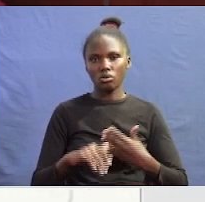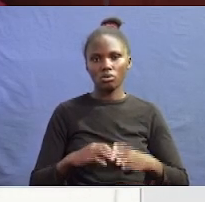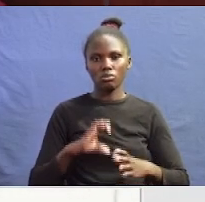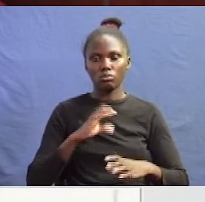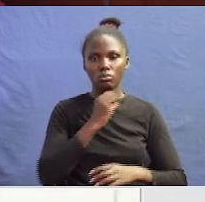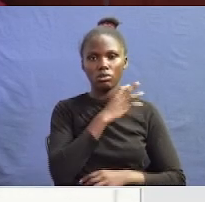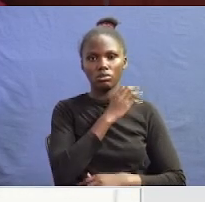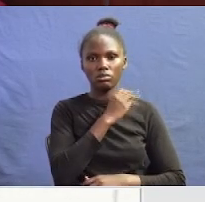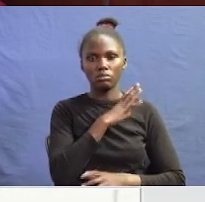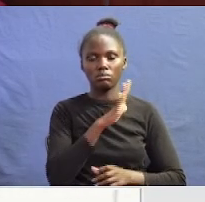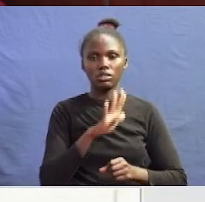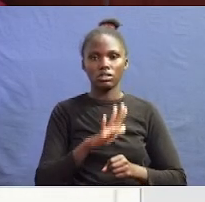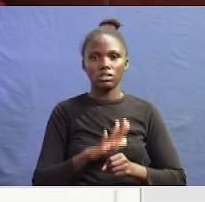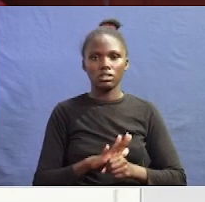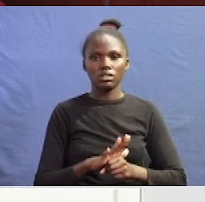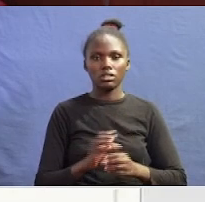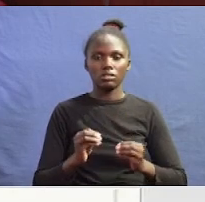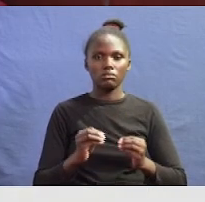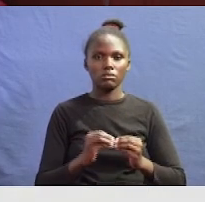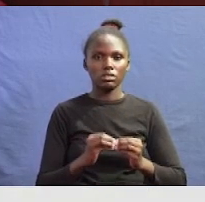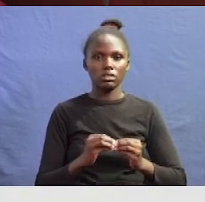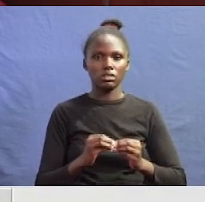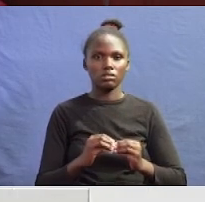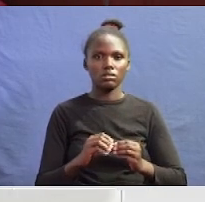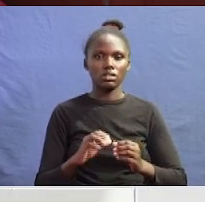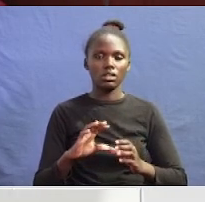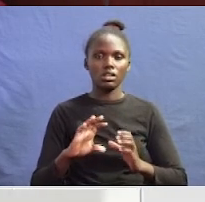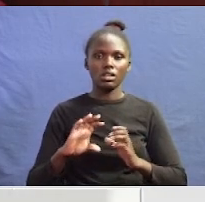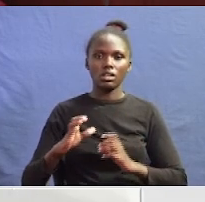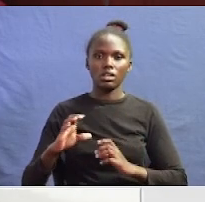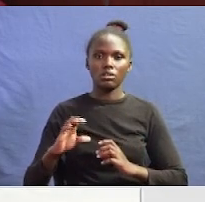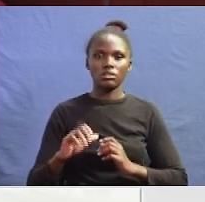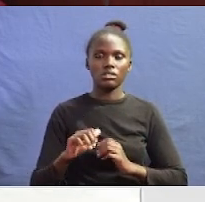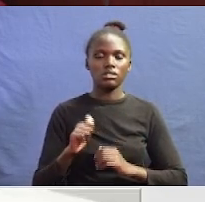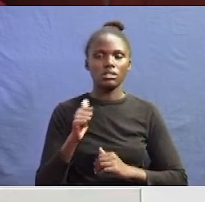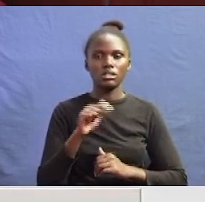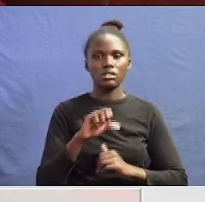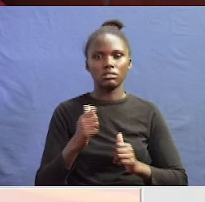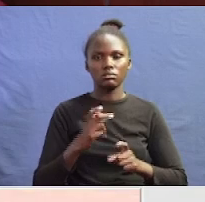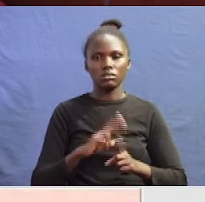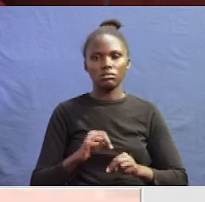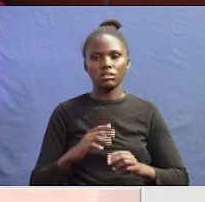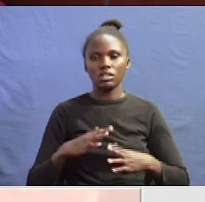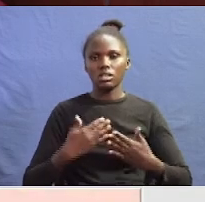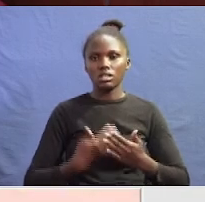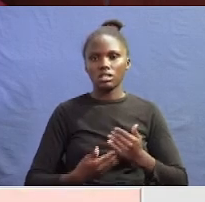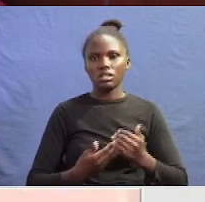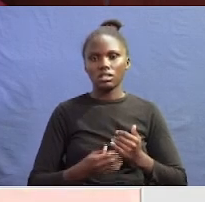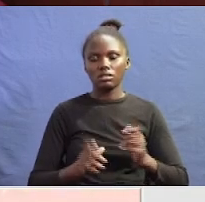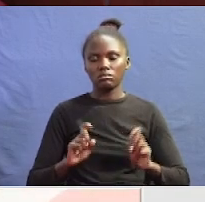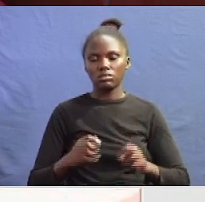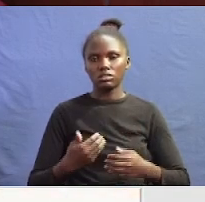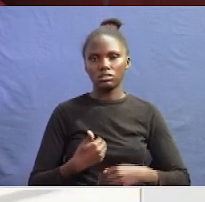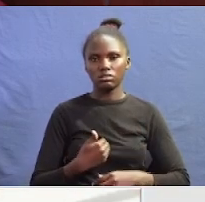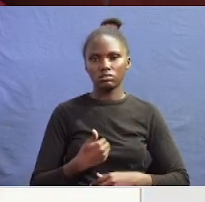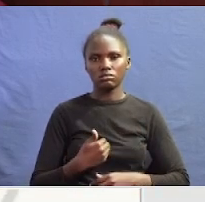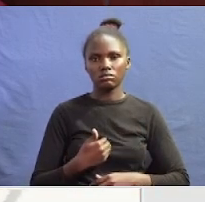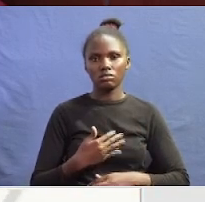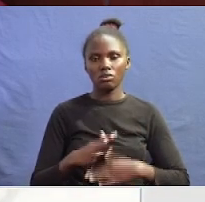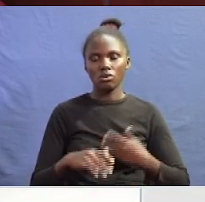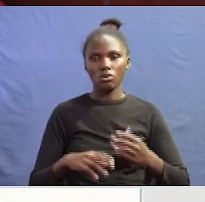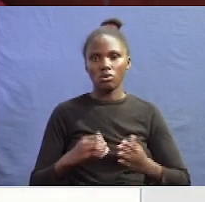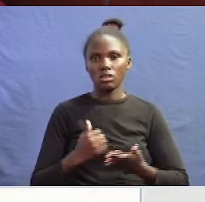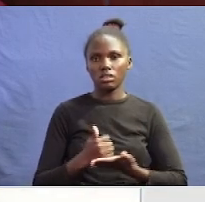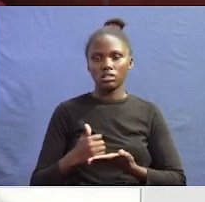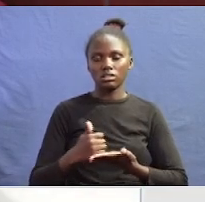about the county assemblies, we should be very, very careful, because the minute you brought a motion here and the